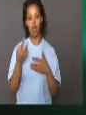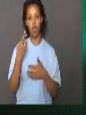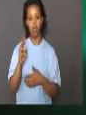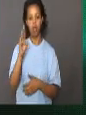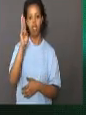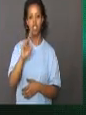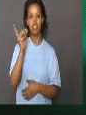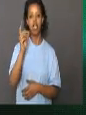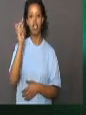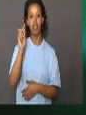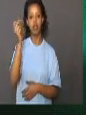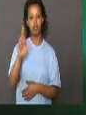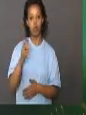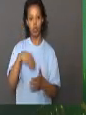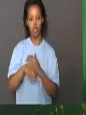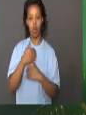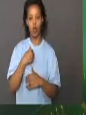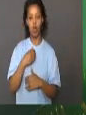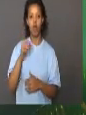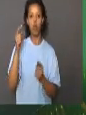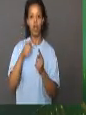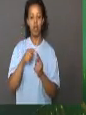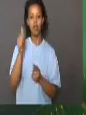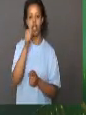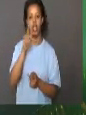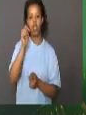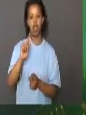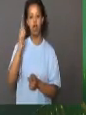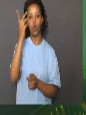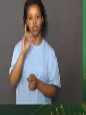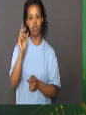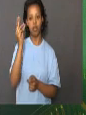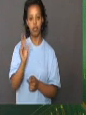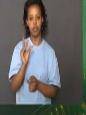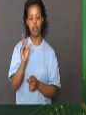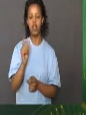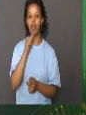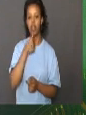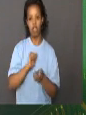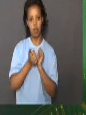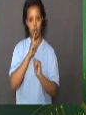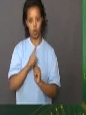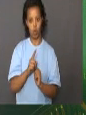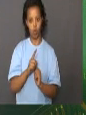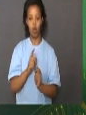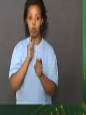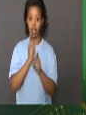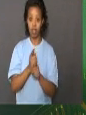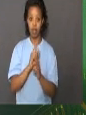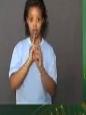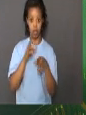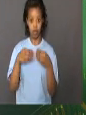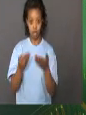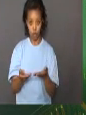to ethanoic acid. Did you answer correctly? If so, well done.